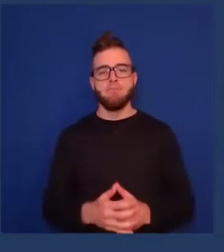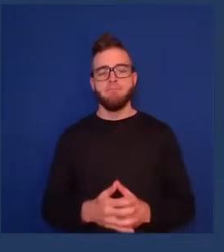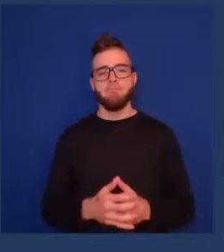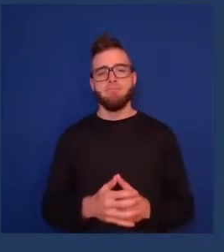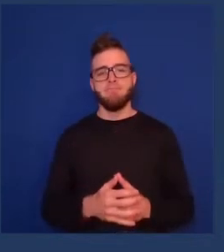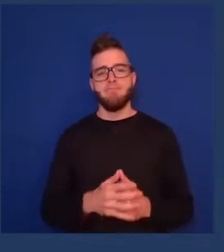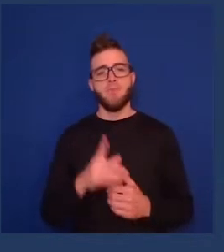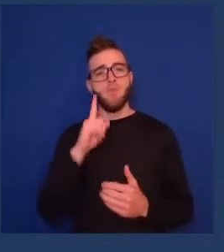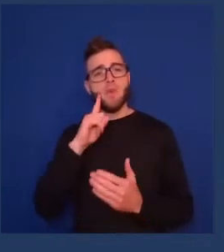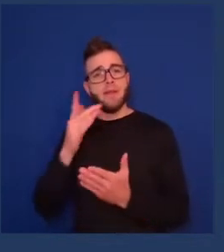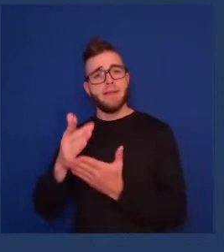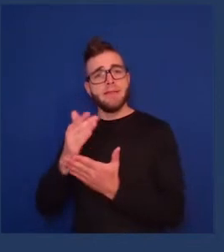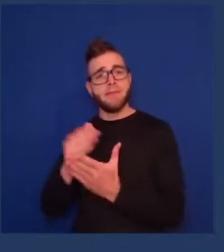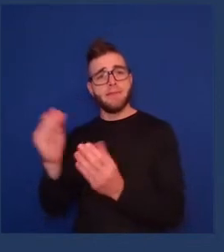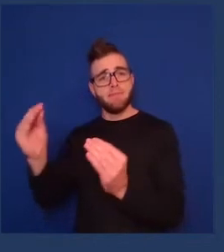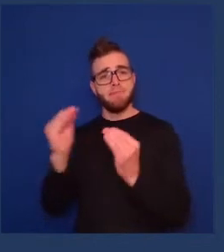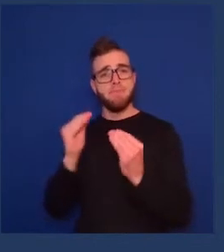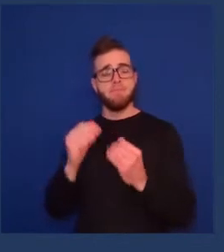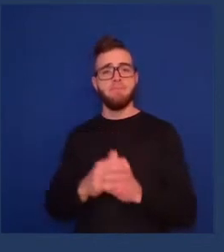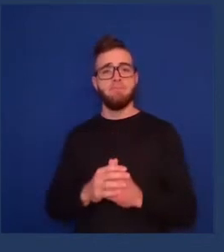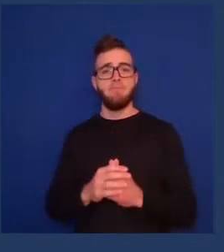organized.